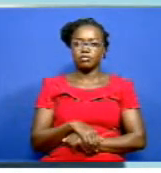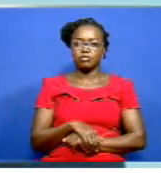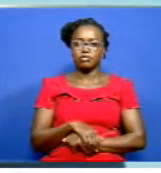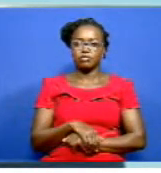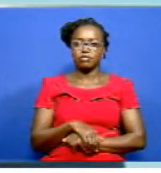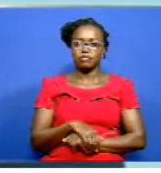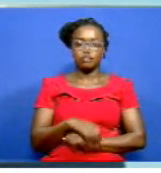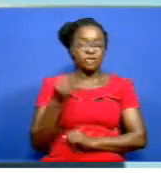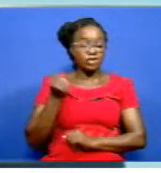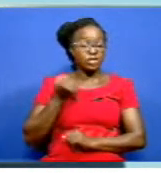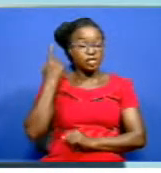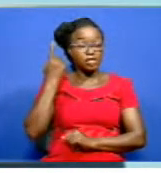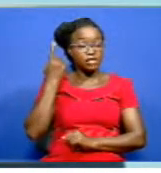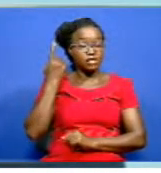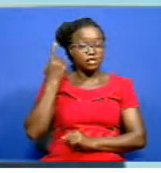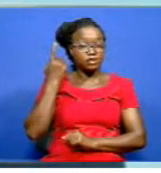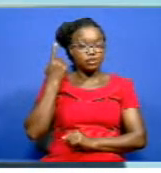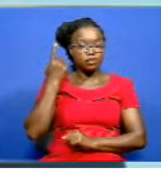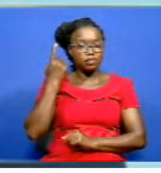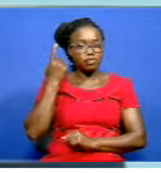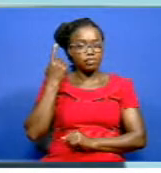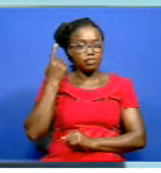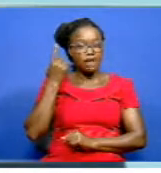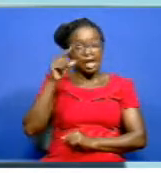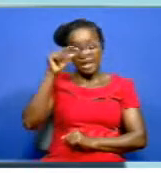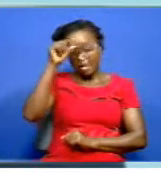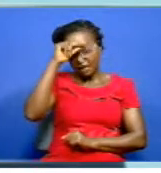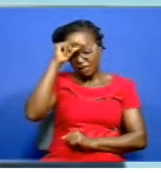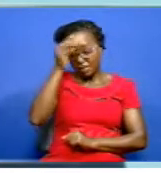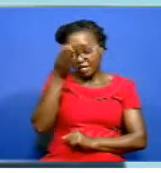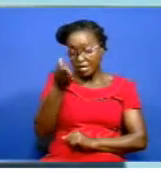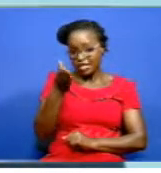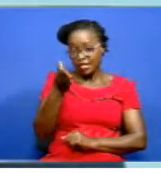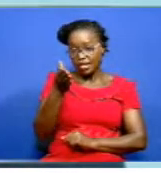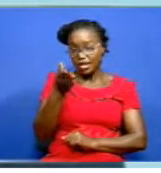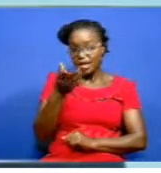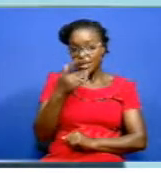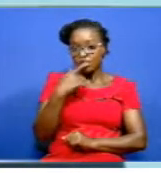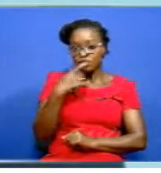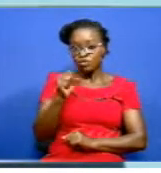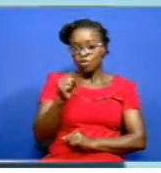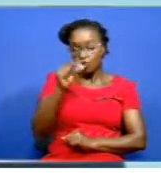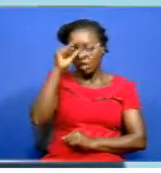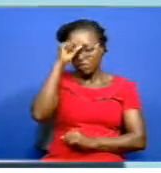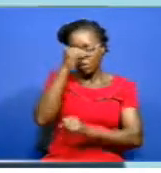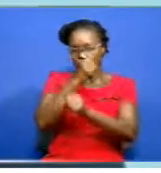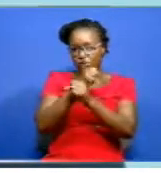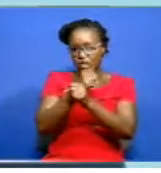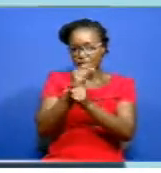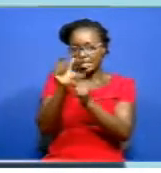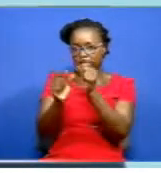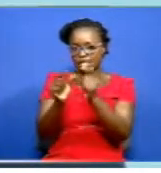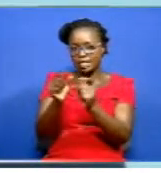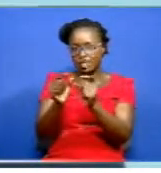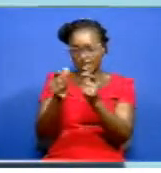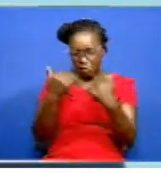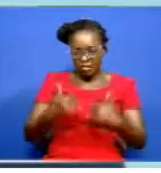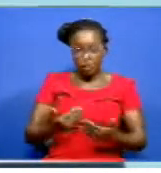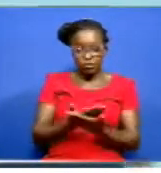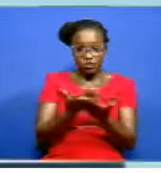Do you understand what I'm saying, my friend? The government is there, and therefore the government is protecting each and every one of